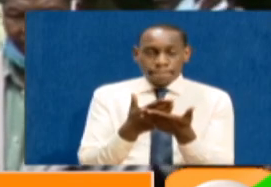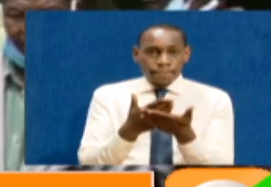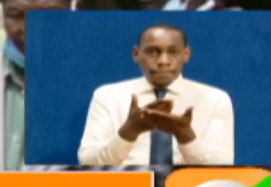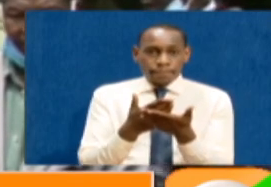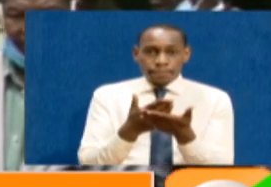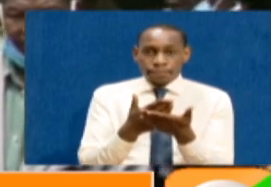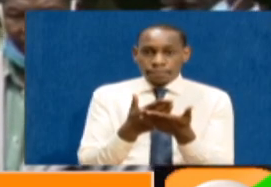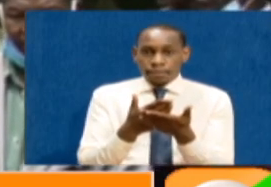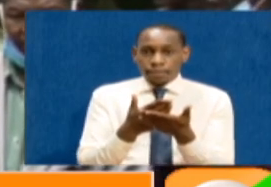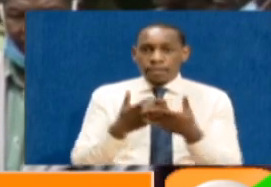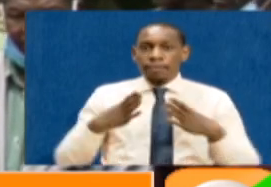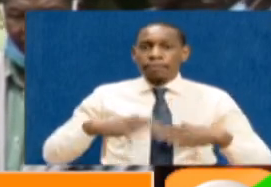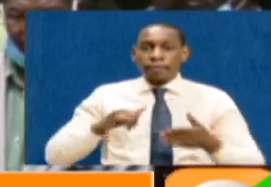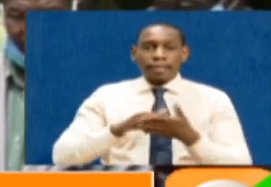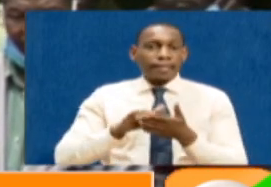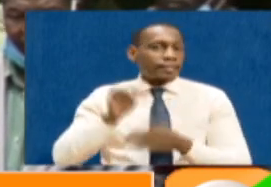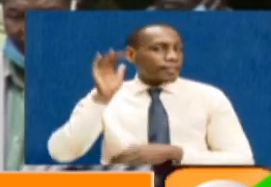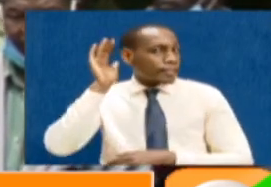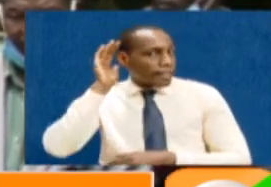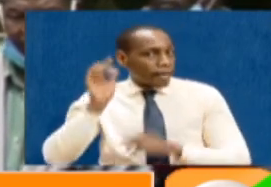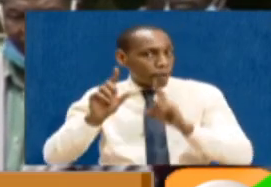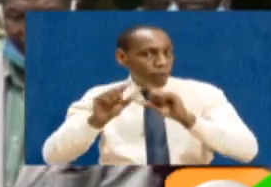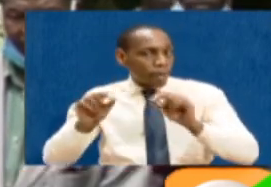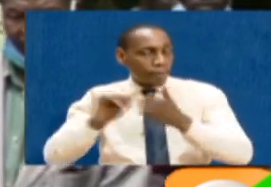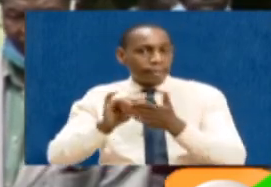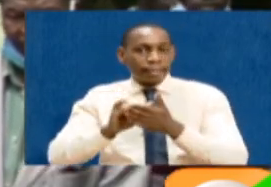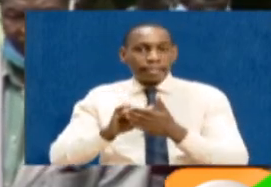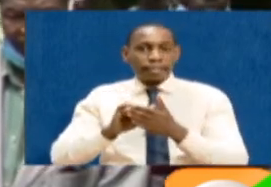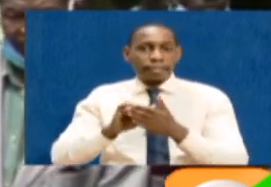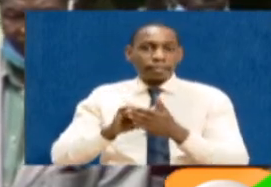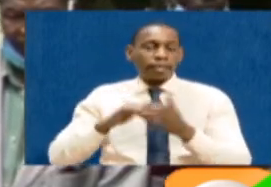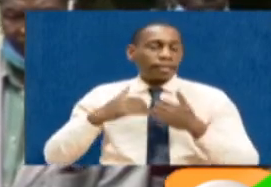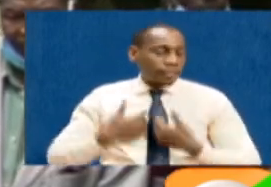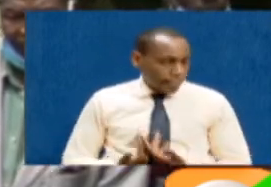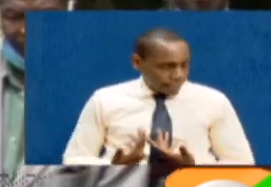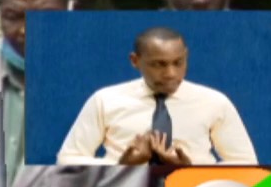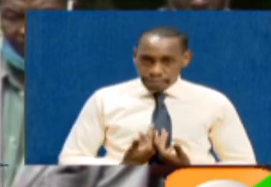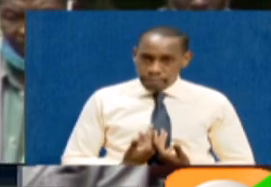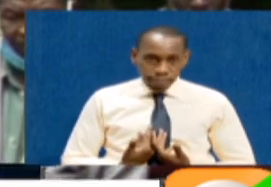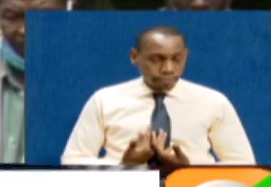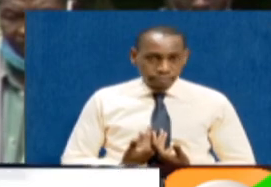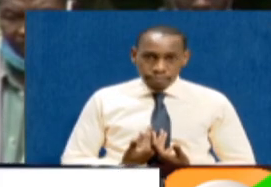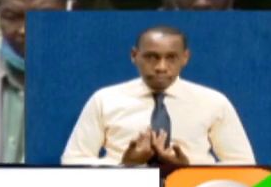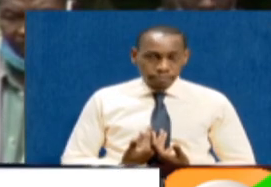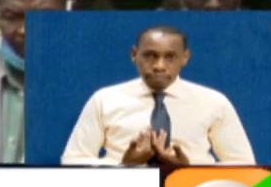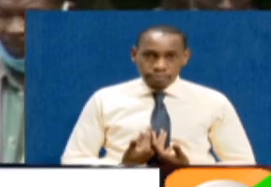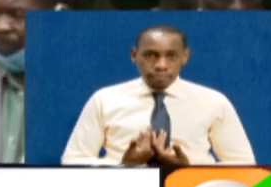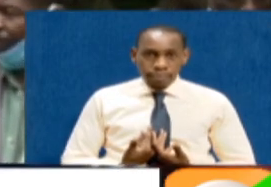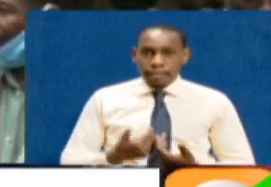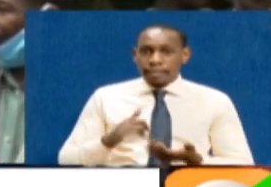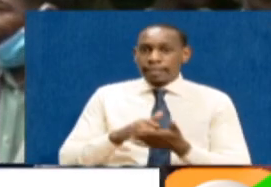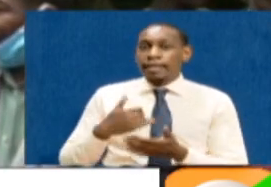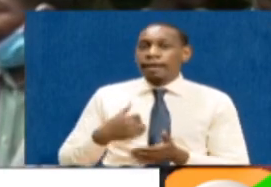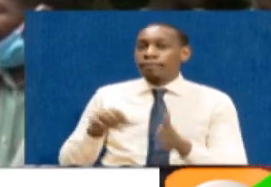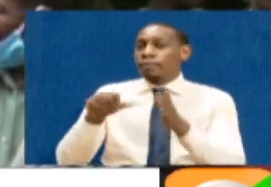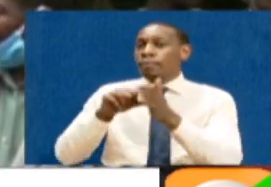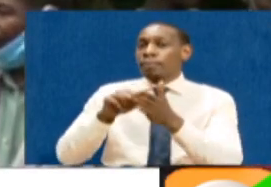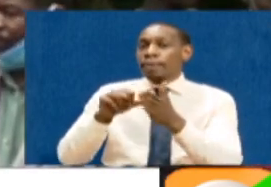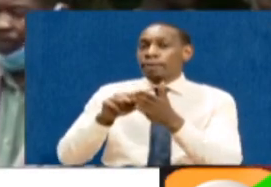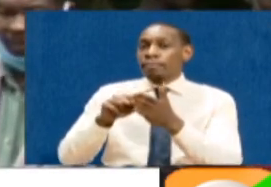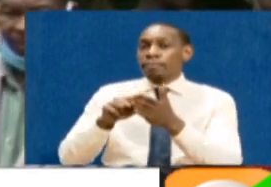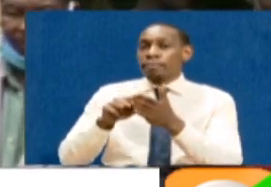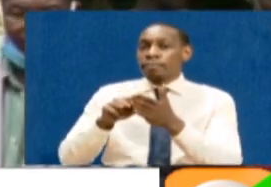sana wale ambao wasikia kwamba wameshoka au